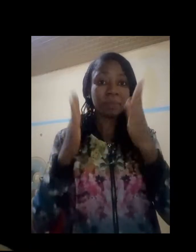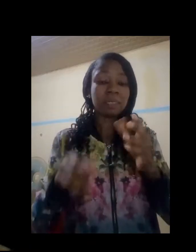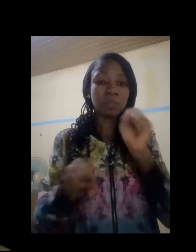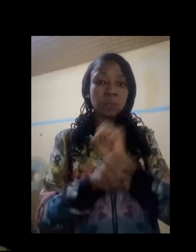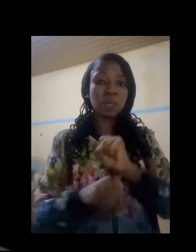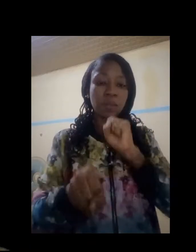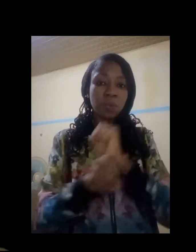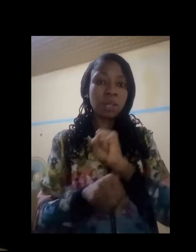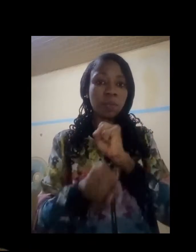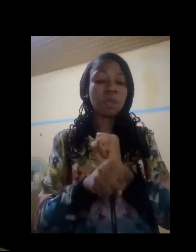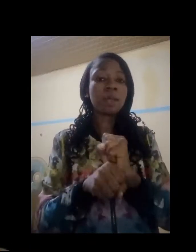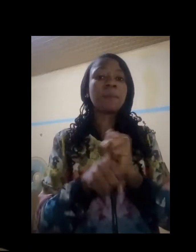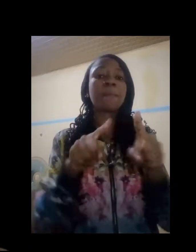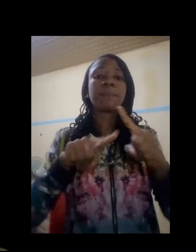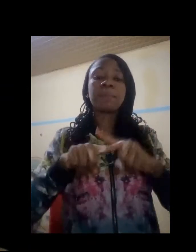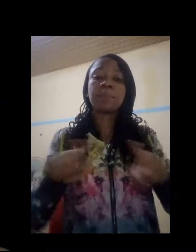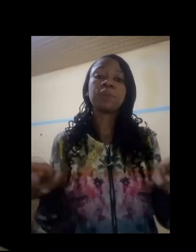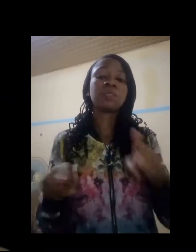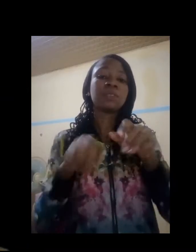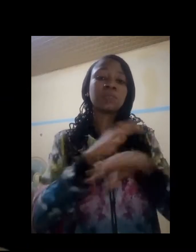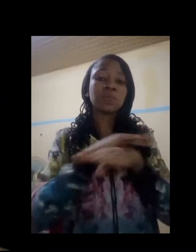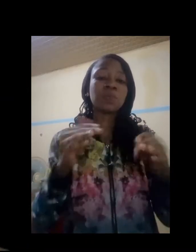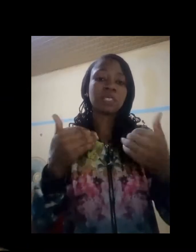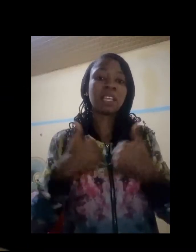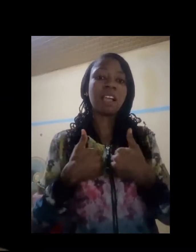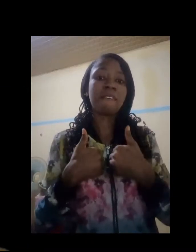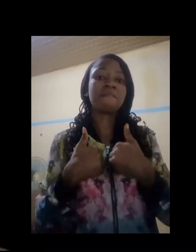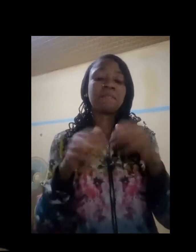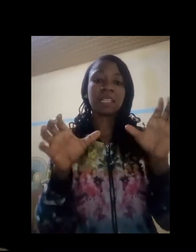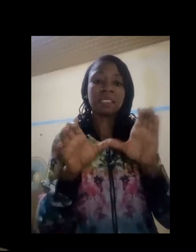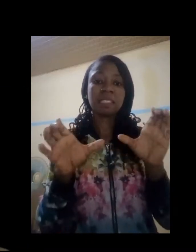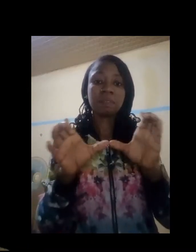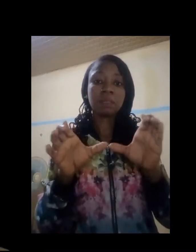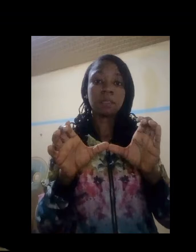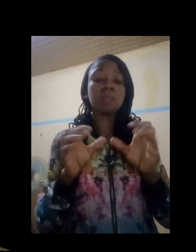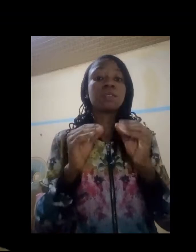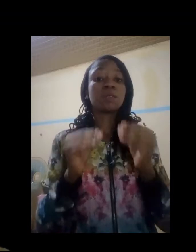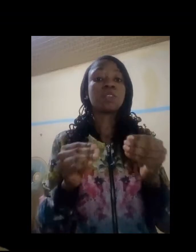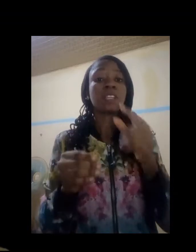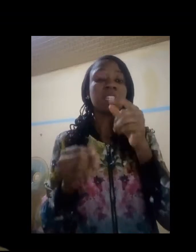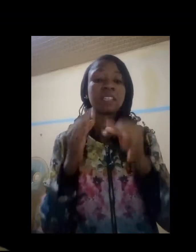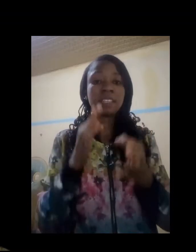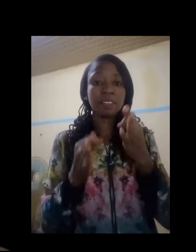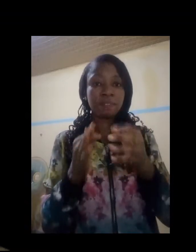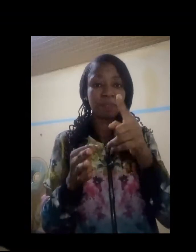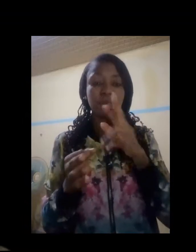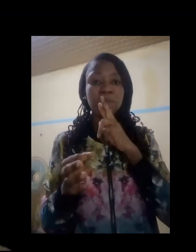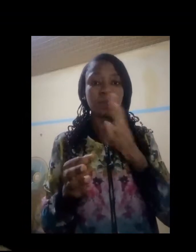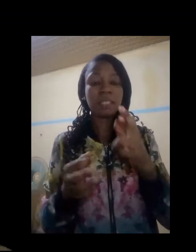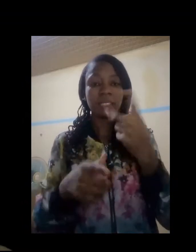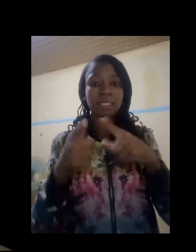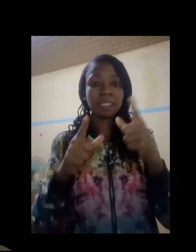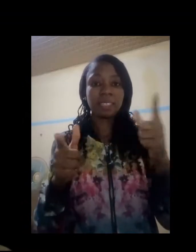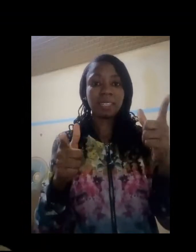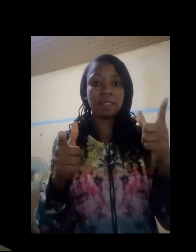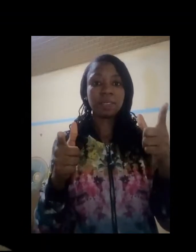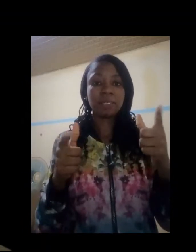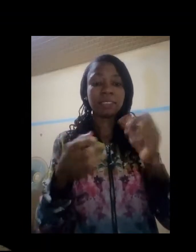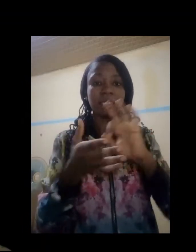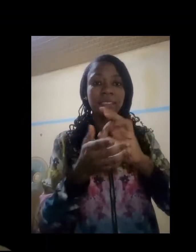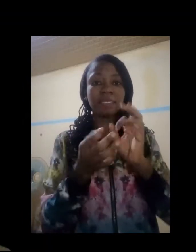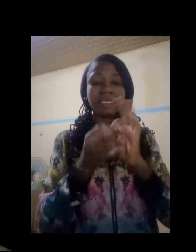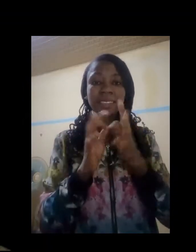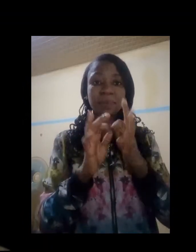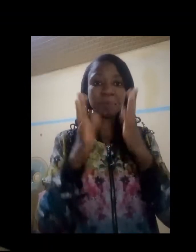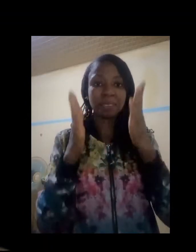field but do not have any certification. So if you are a sign language interpreter, you have been working in